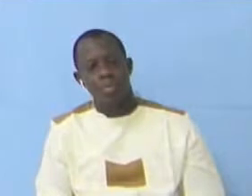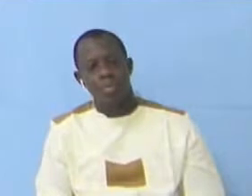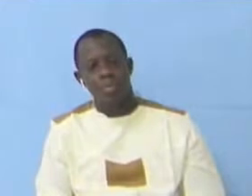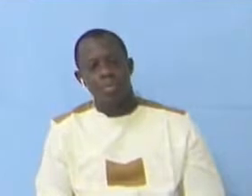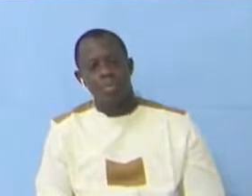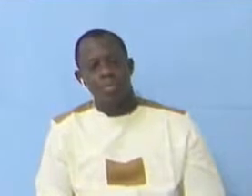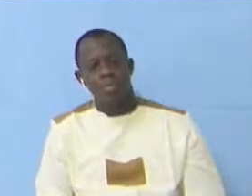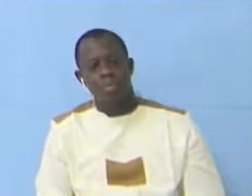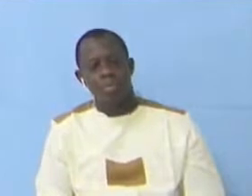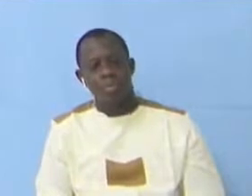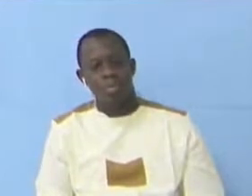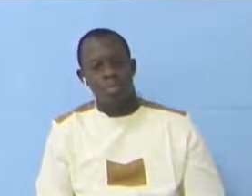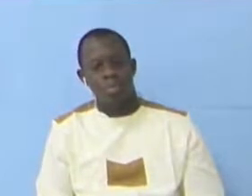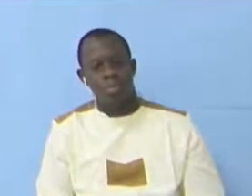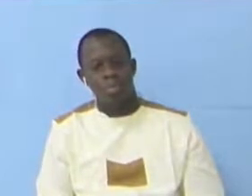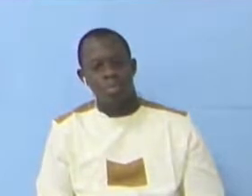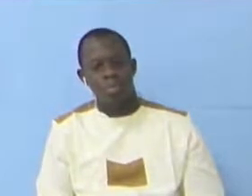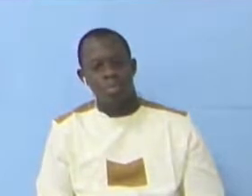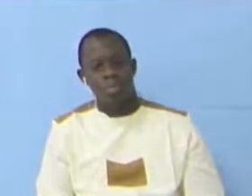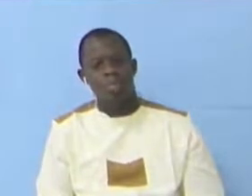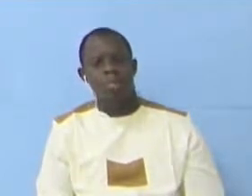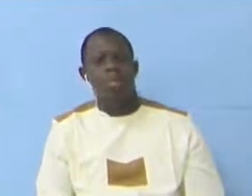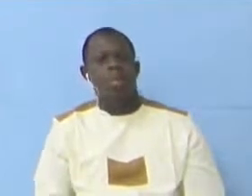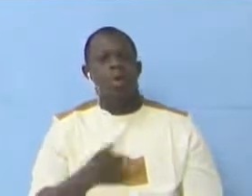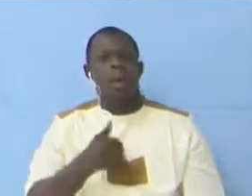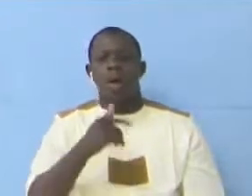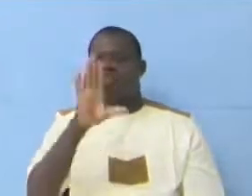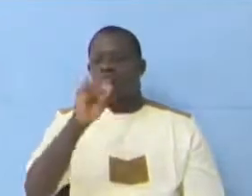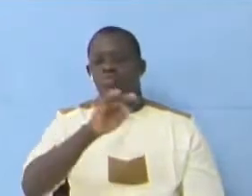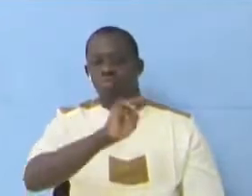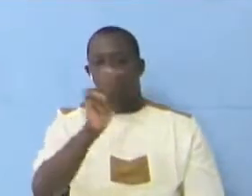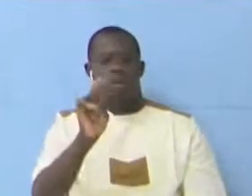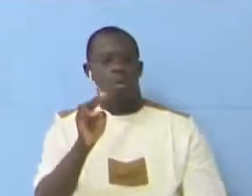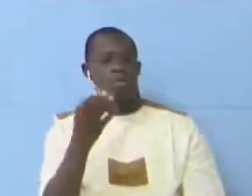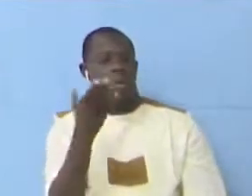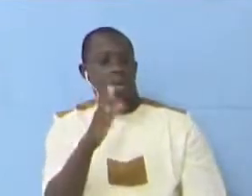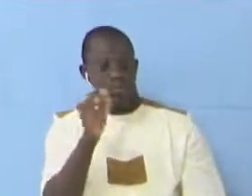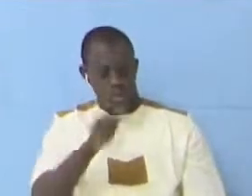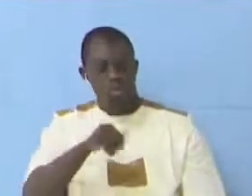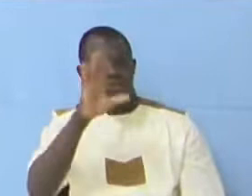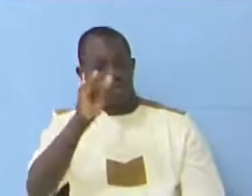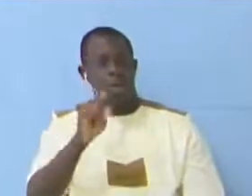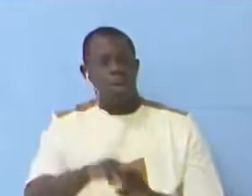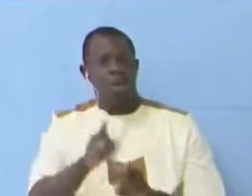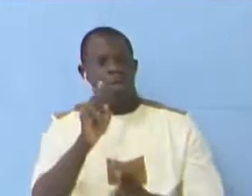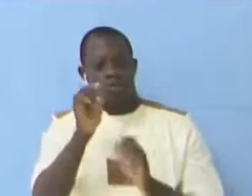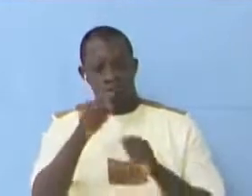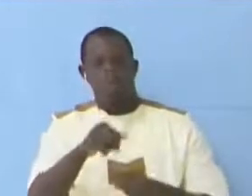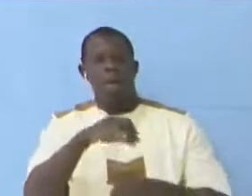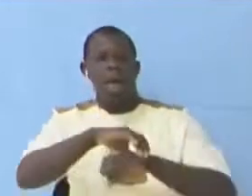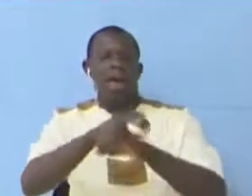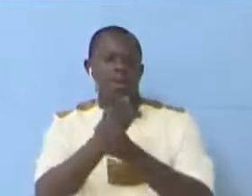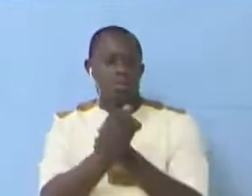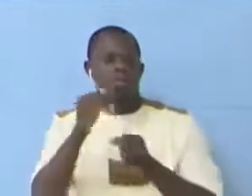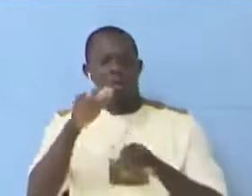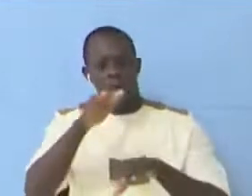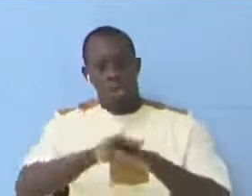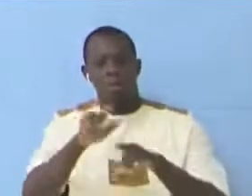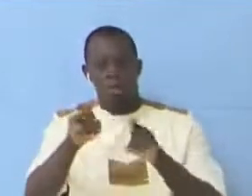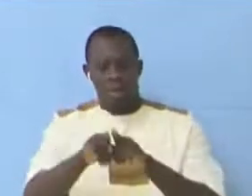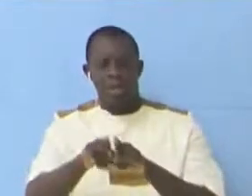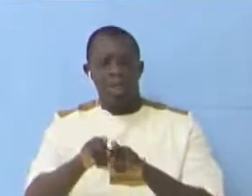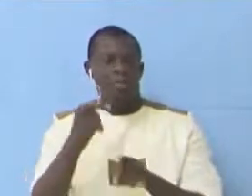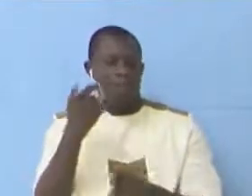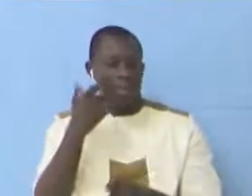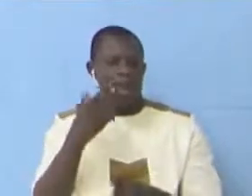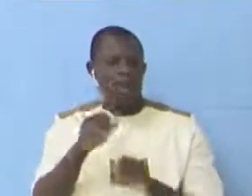did not. Perhaps I would have done that, but I was arrested, like I said, on the same day. Perhaps